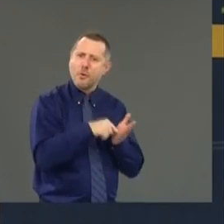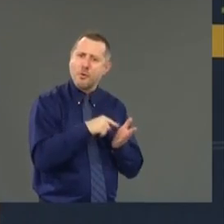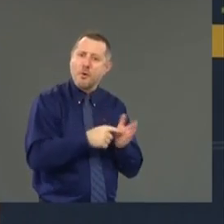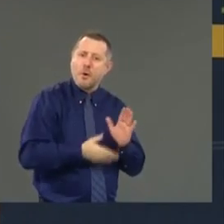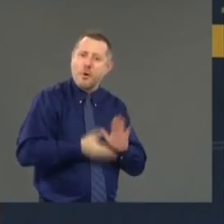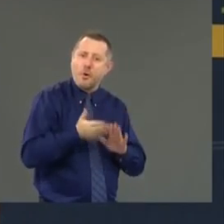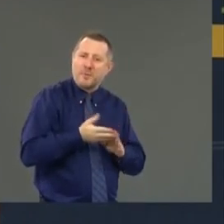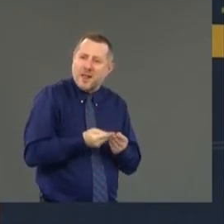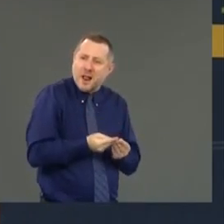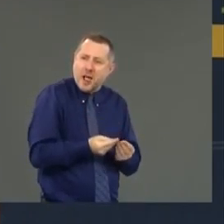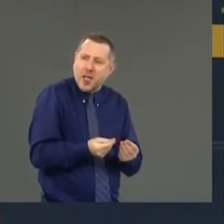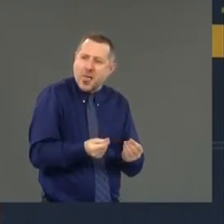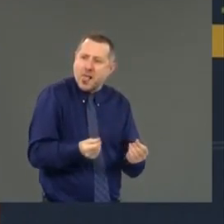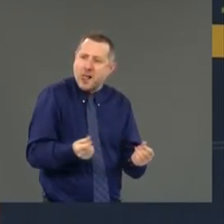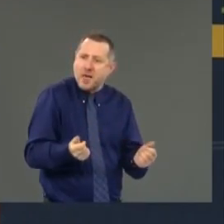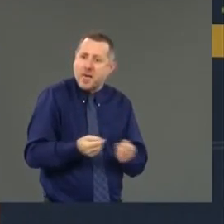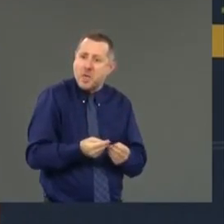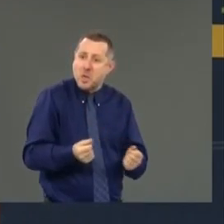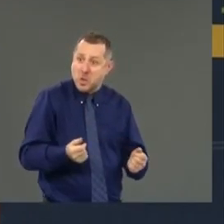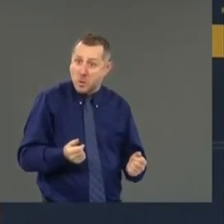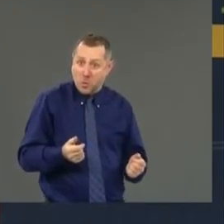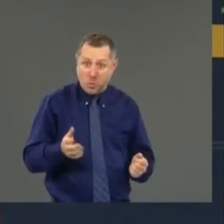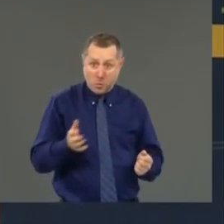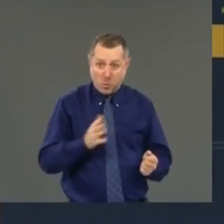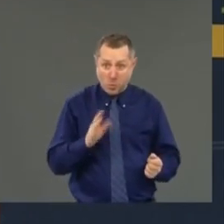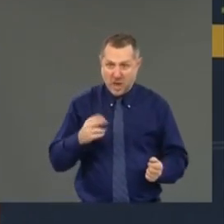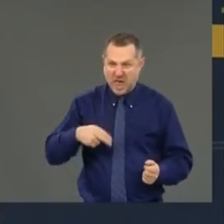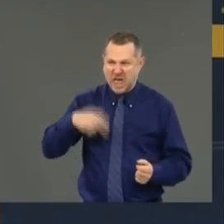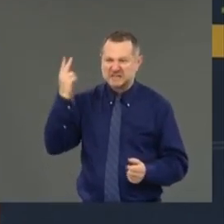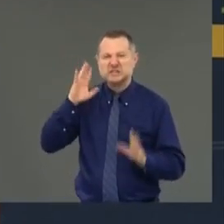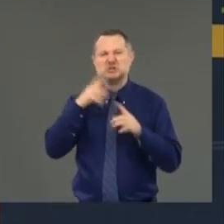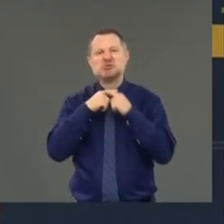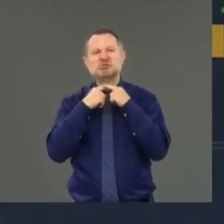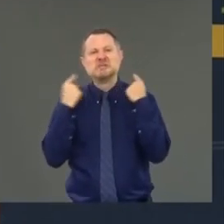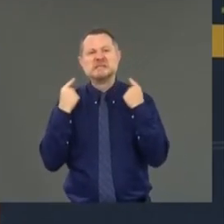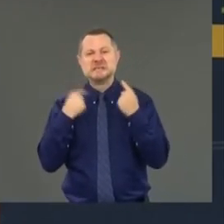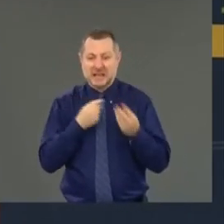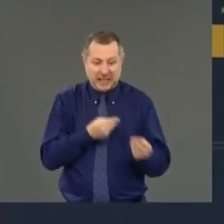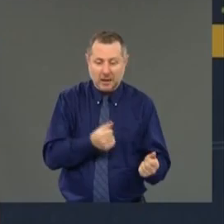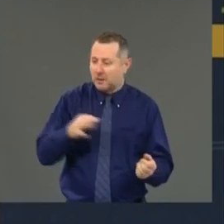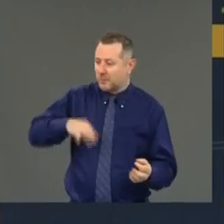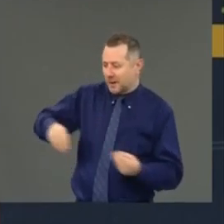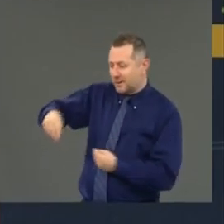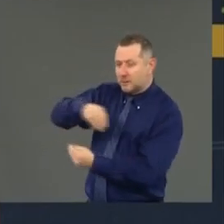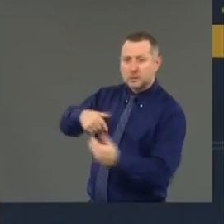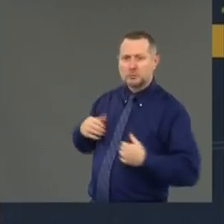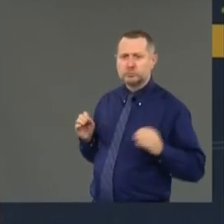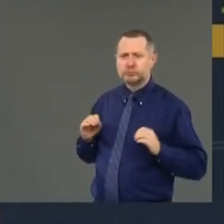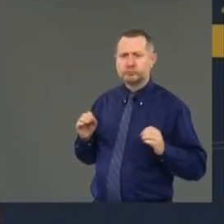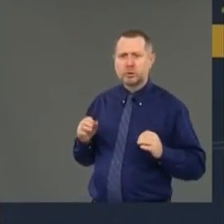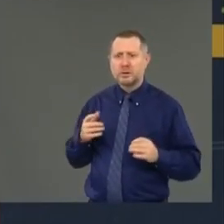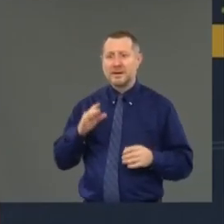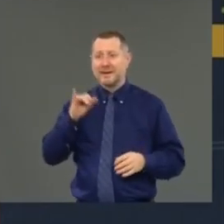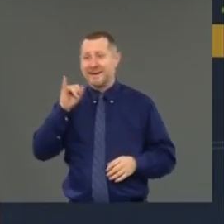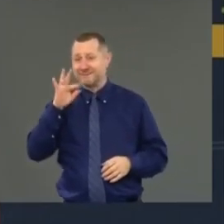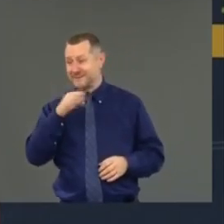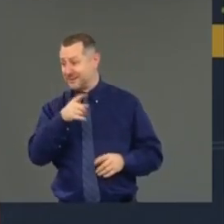is a risky proposition, and it has to be done with caution, if at all,